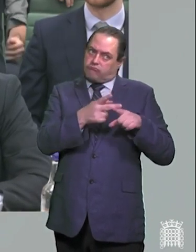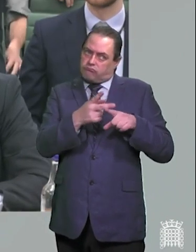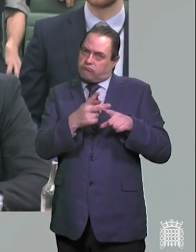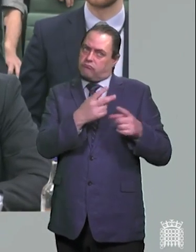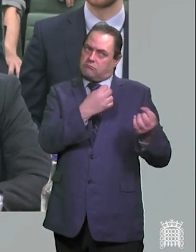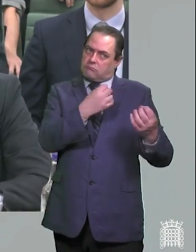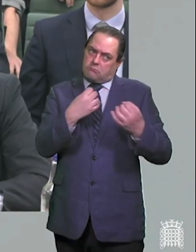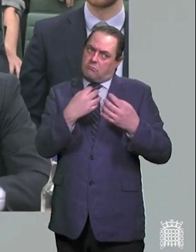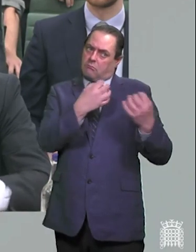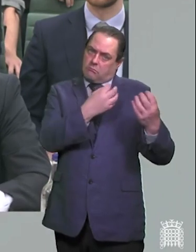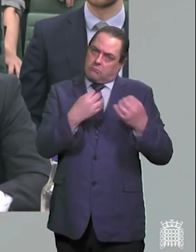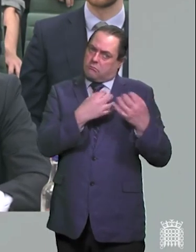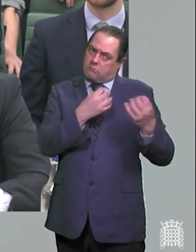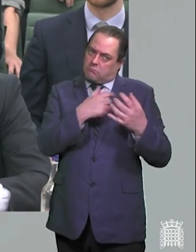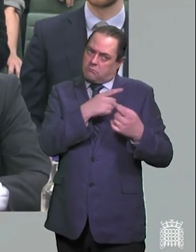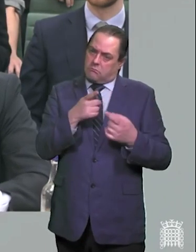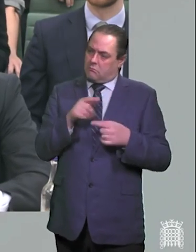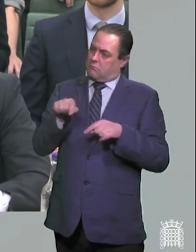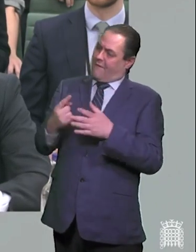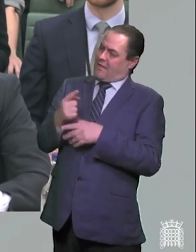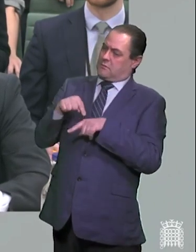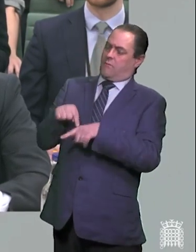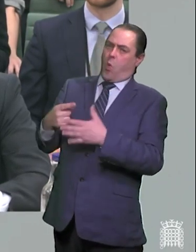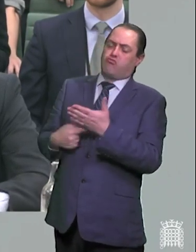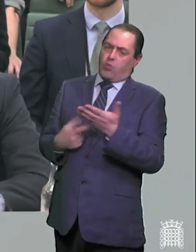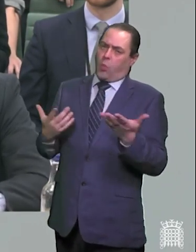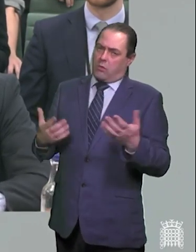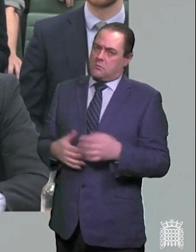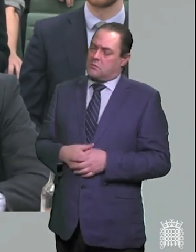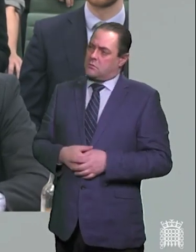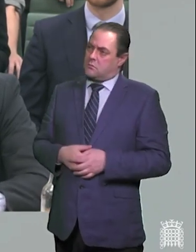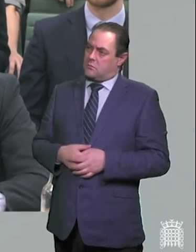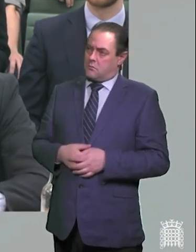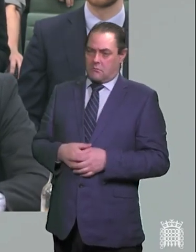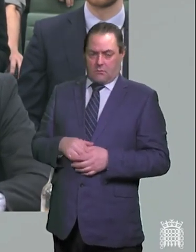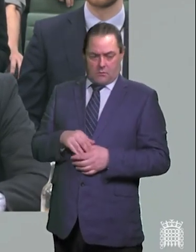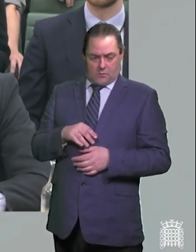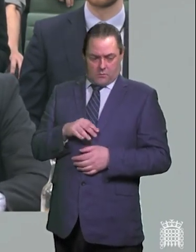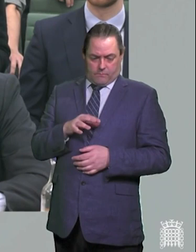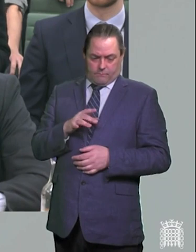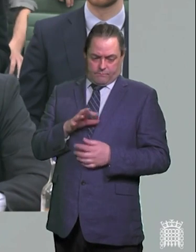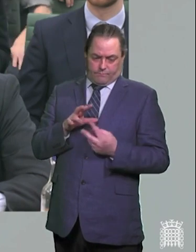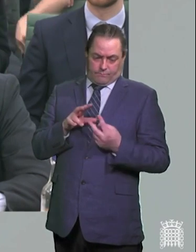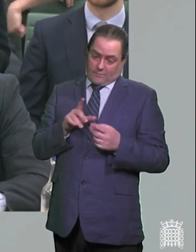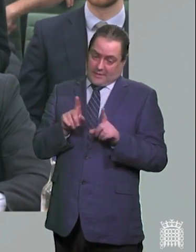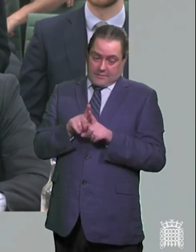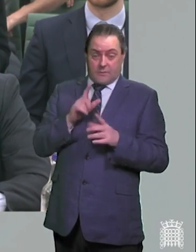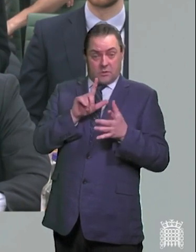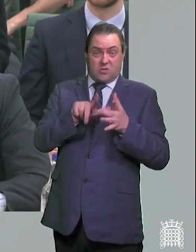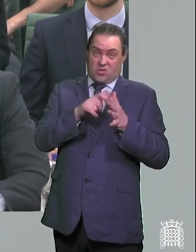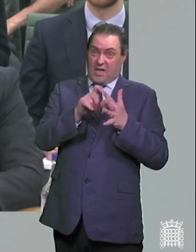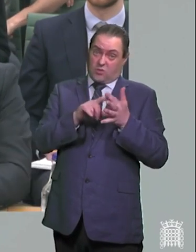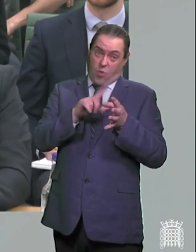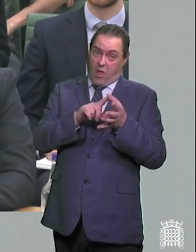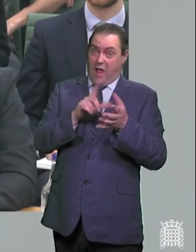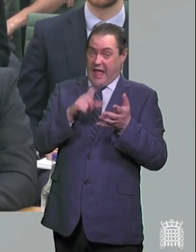was in accordance with the rules. And I had that both from, as I said, Jack Doyle and